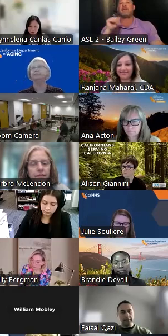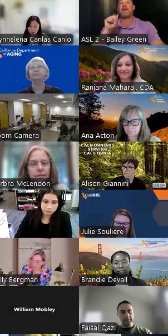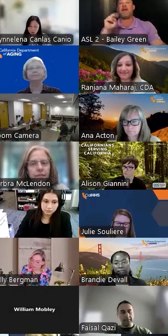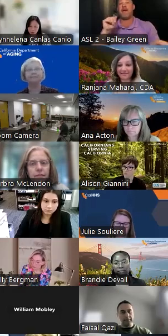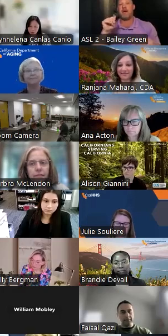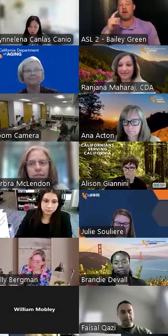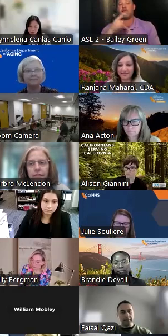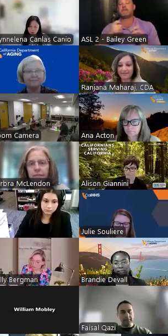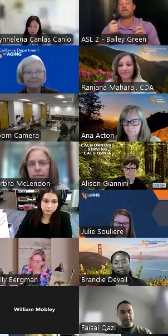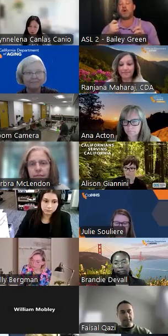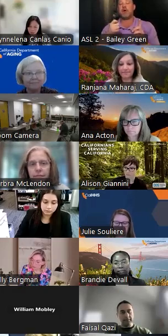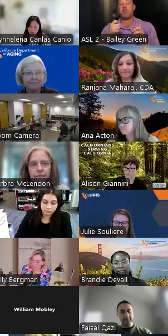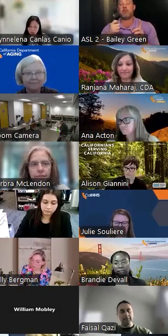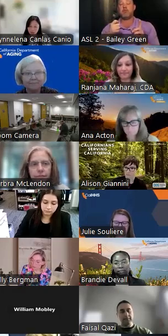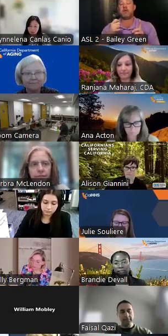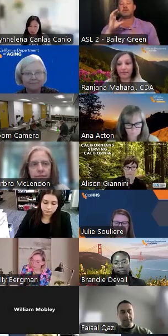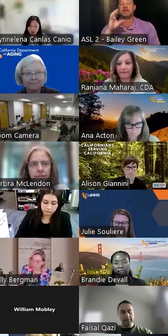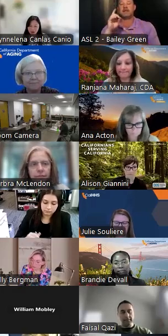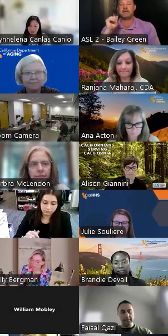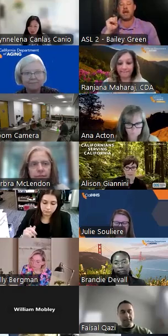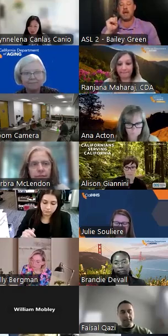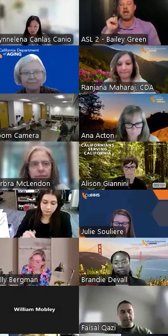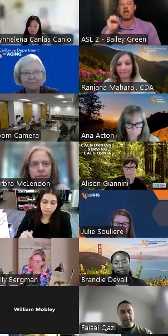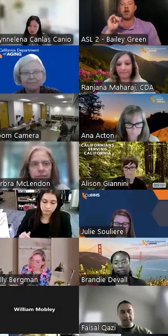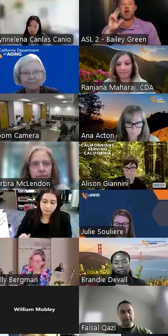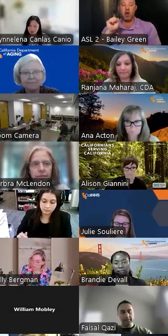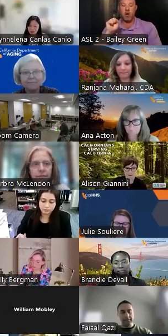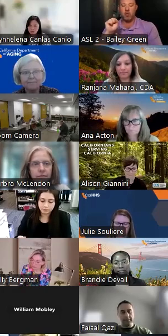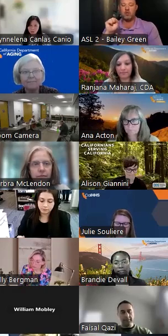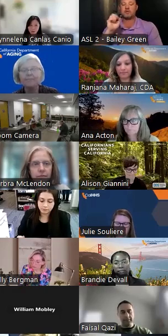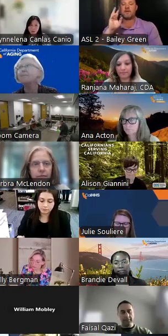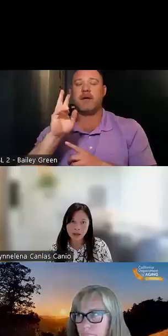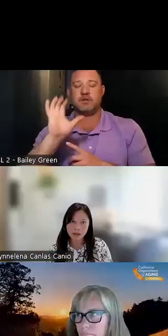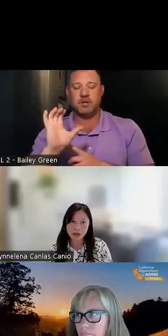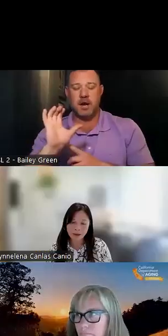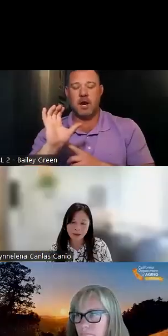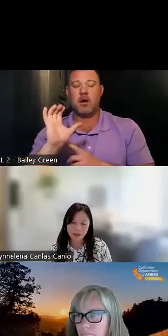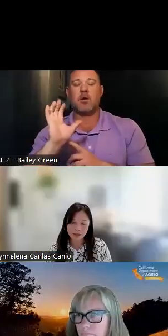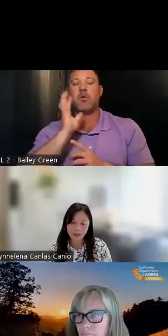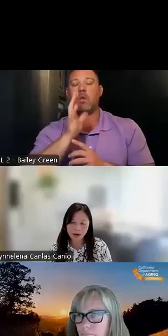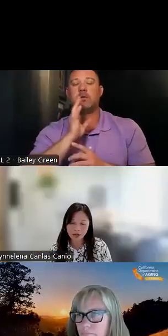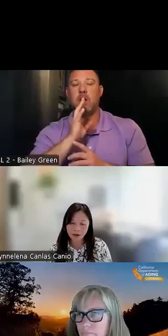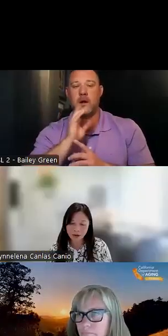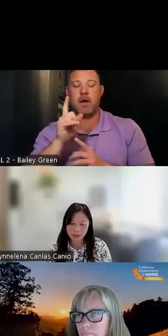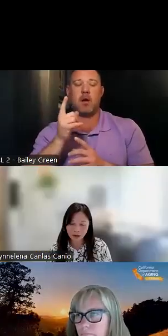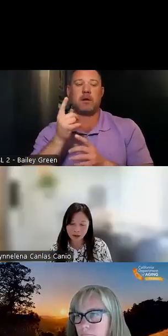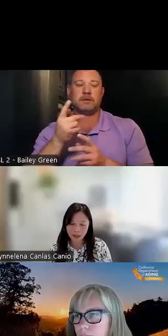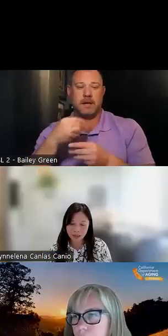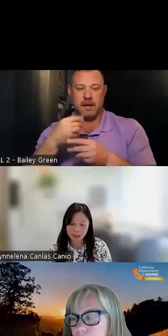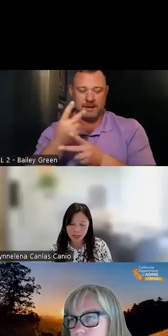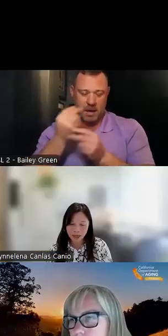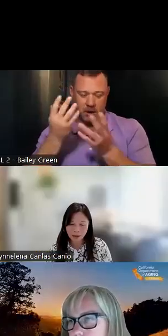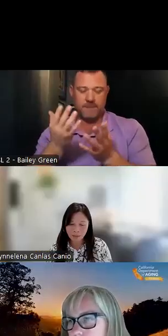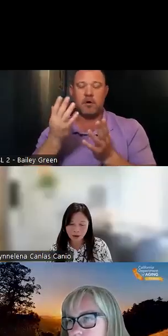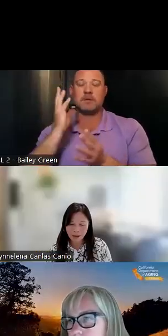from the CDA, Carlos, our vice chair, that will talk about his caregiver